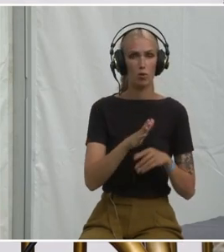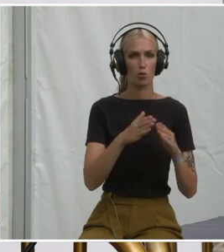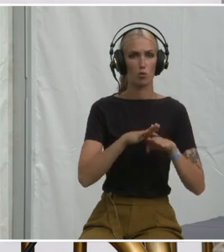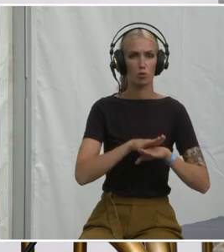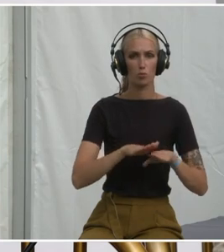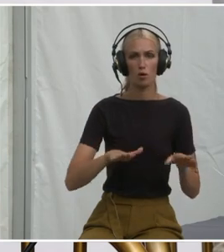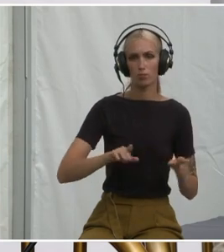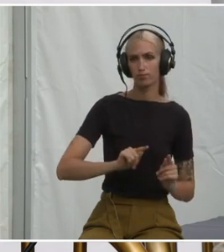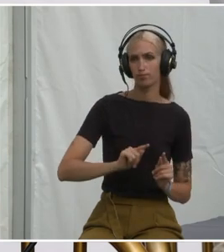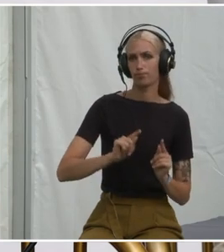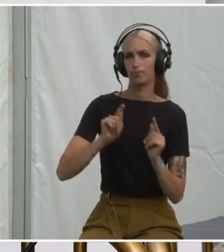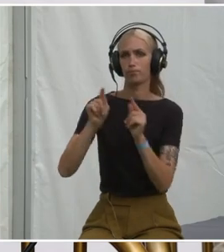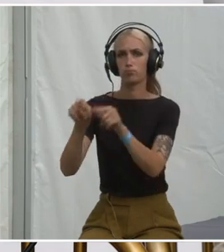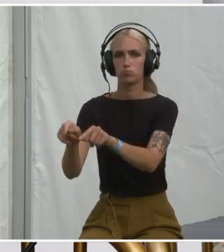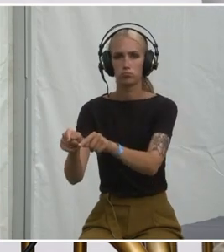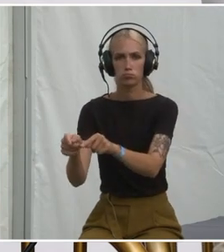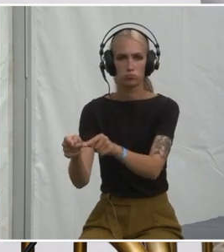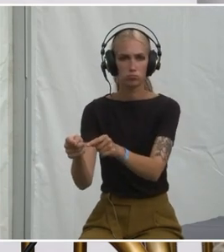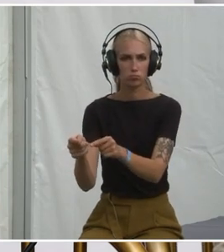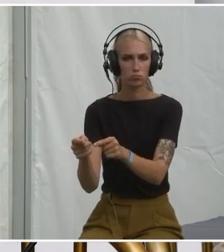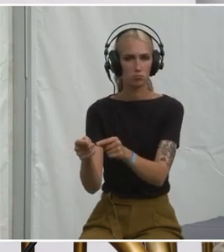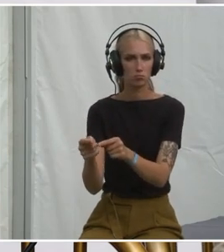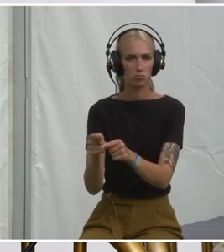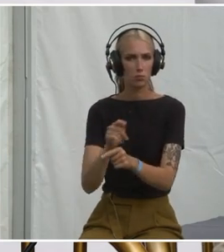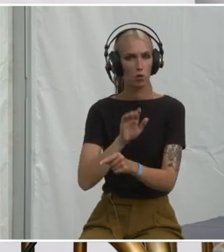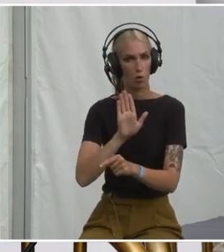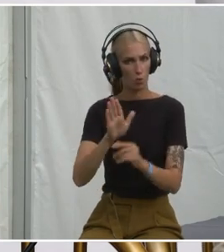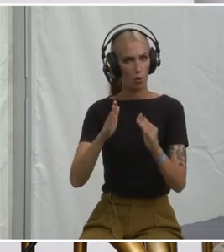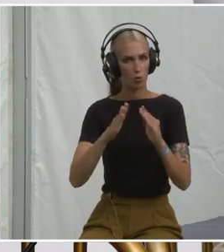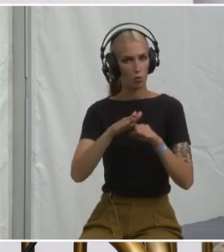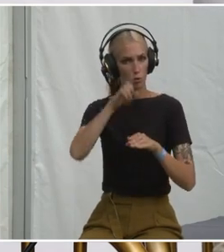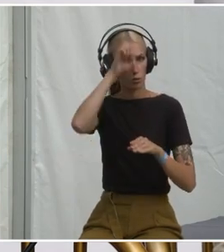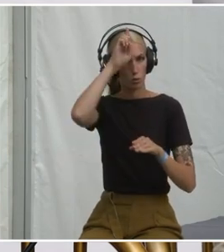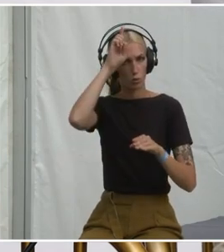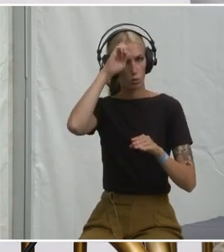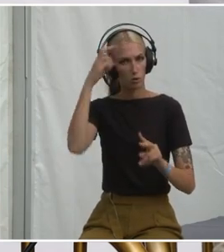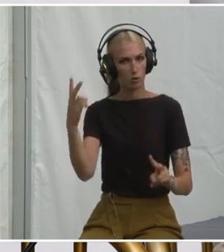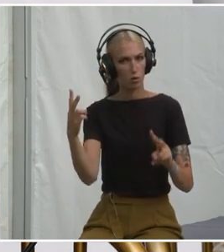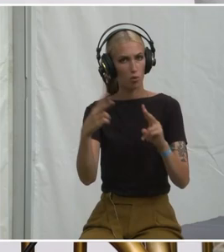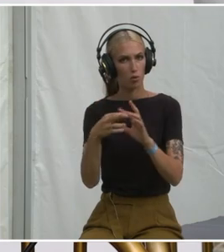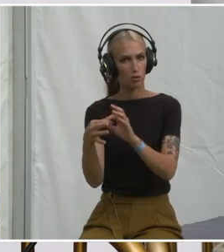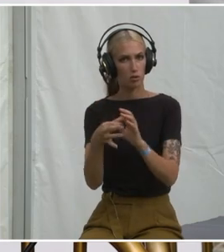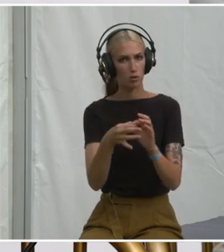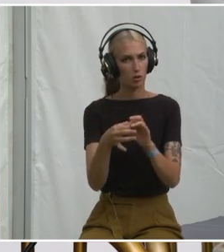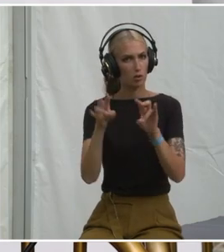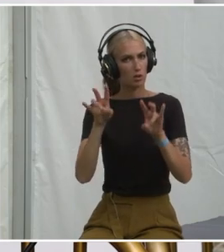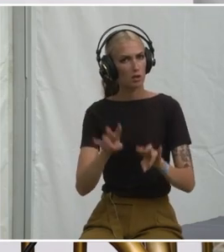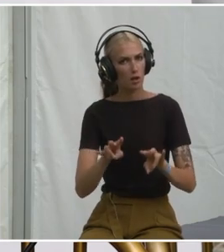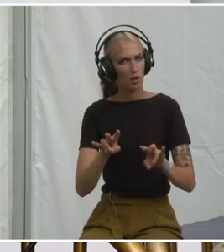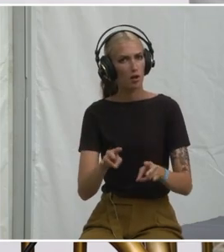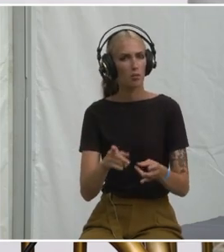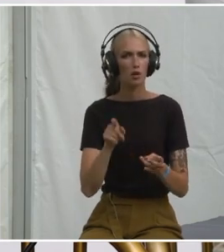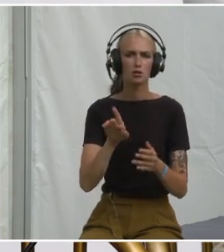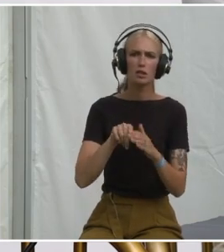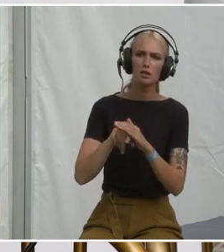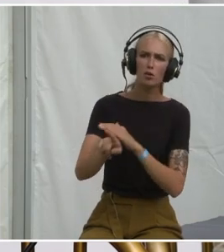countries, do they still remain connected to their home countries, and how that impacts the integration or